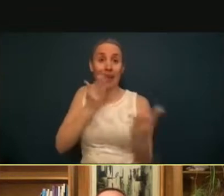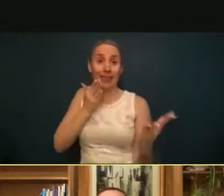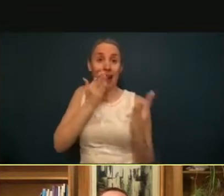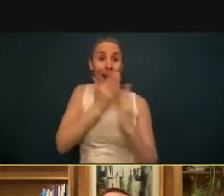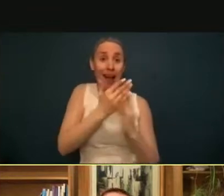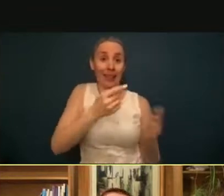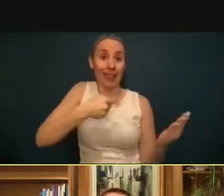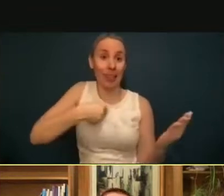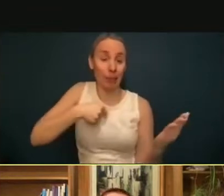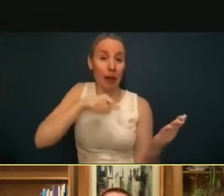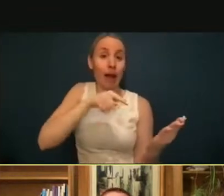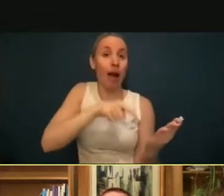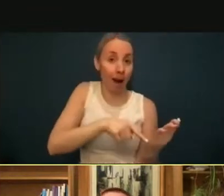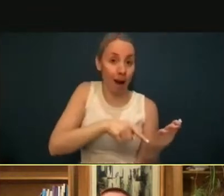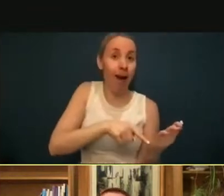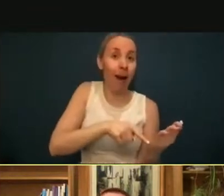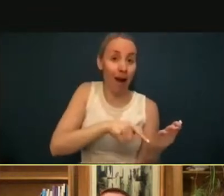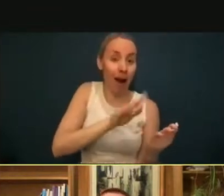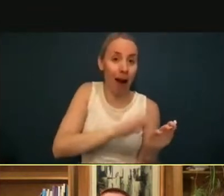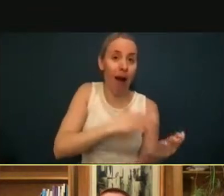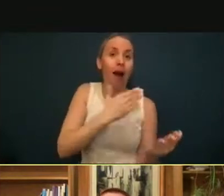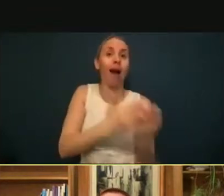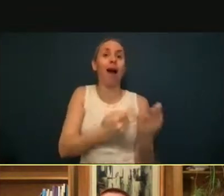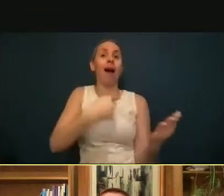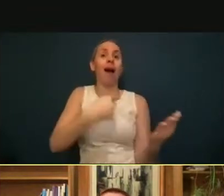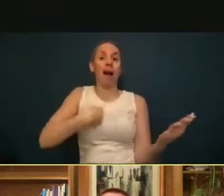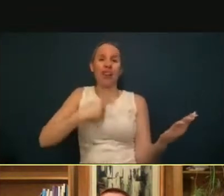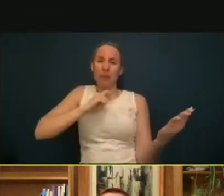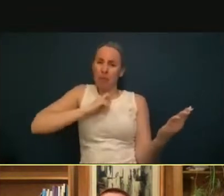is more of a personal barrier as opposed to